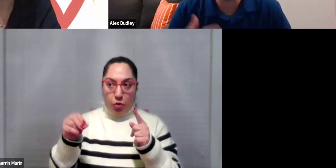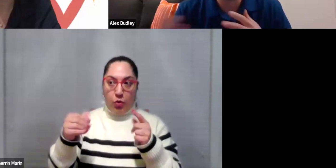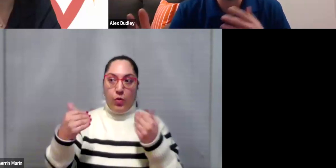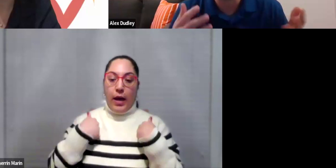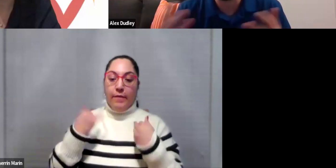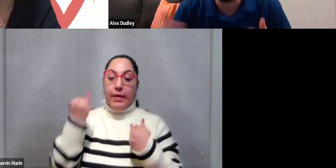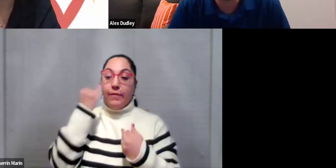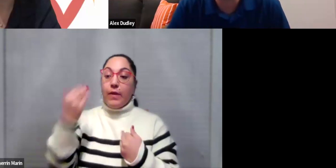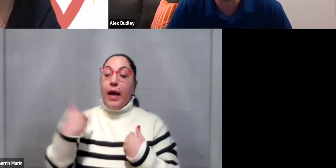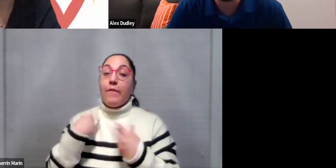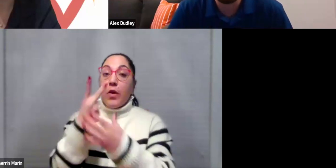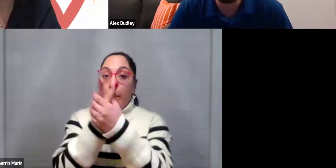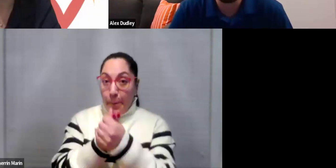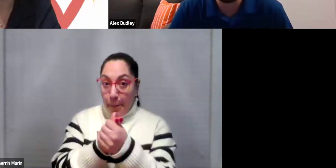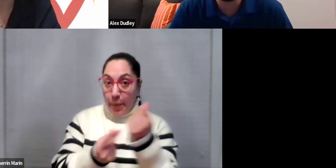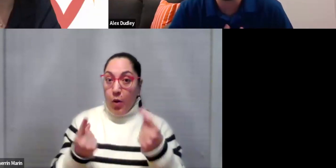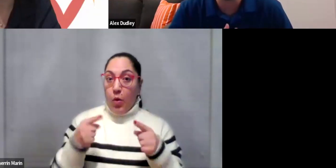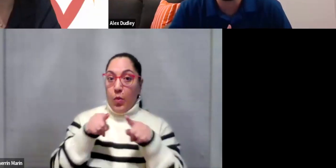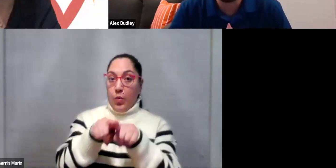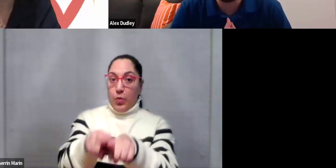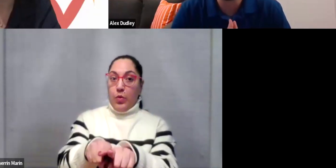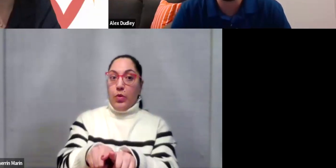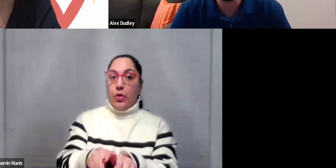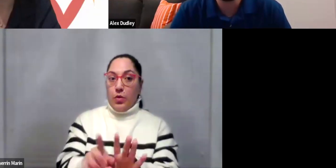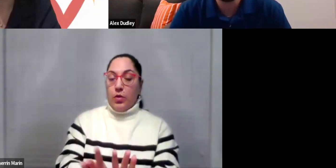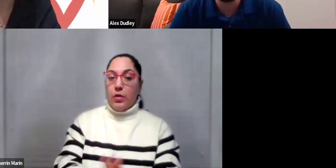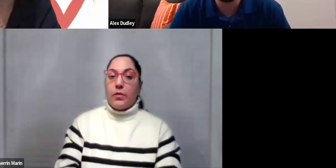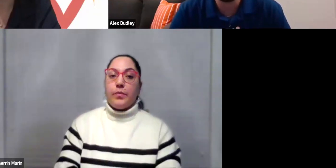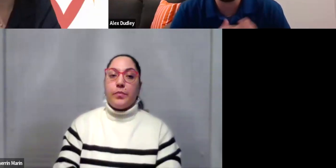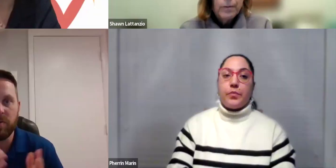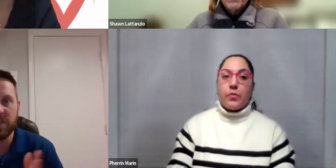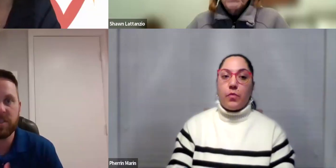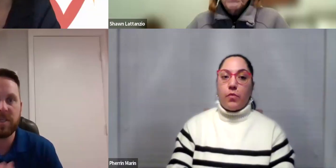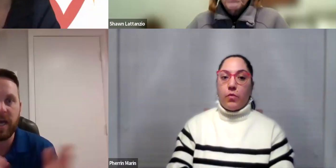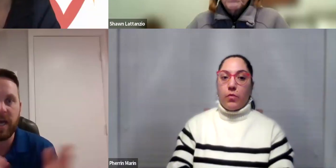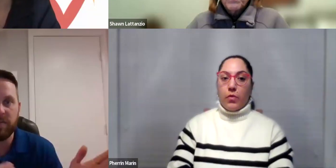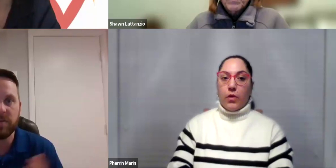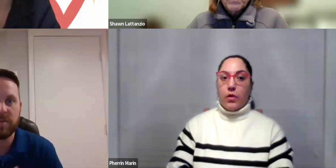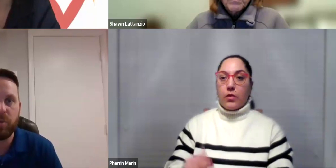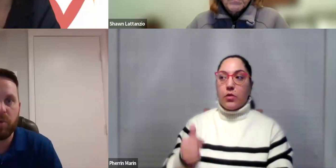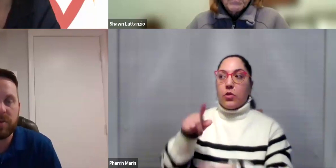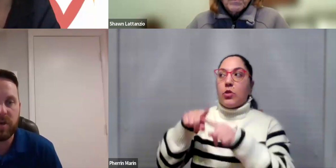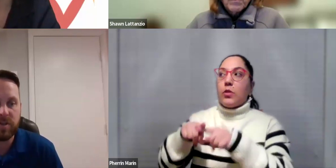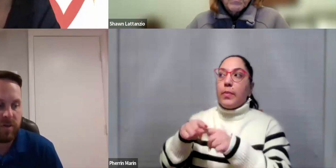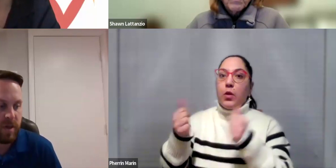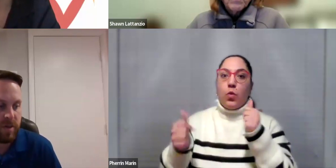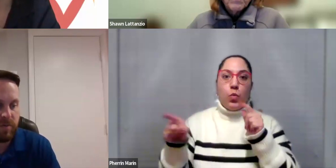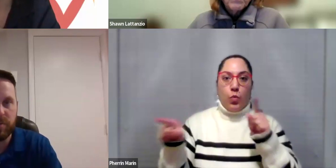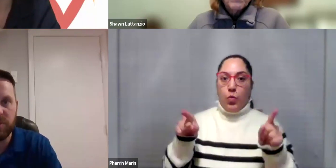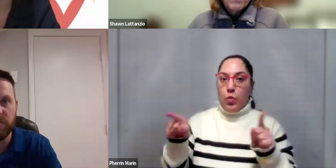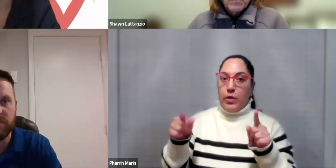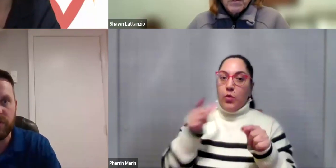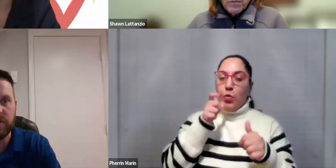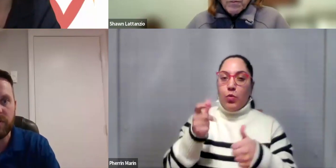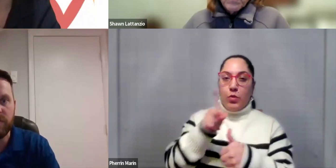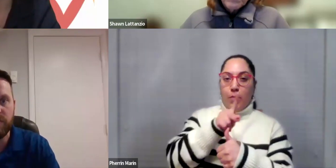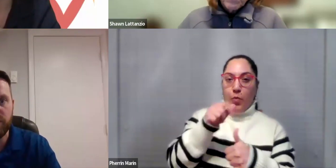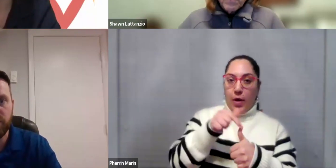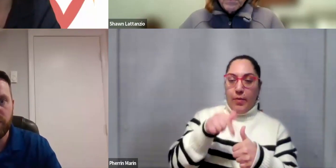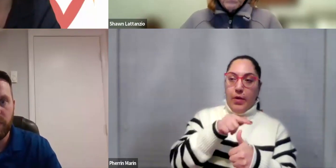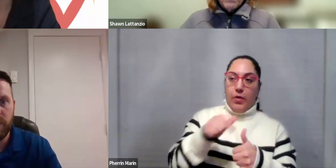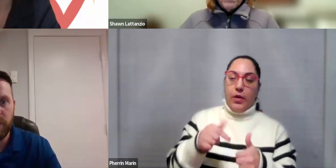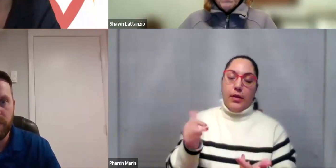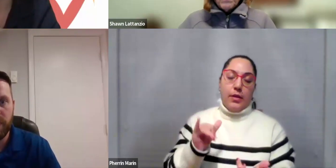co-occurring diagnoses. It's just a kind of a medical determination on which side of the support structure that you would be referred